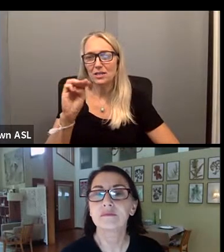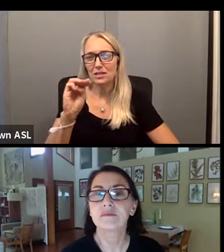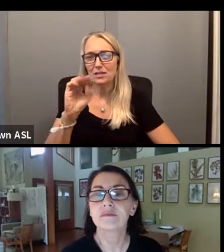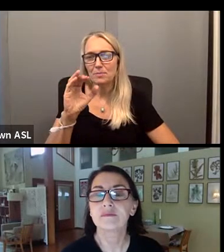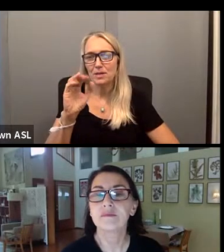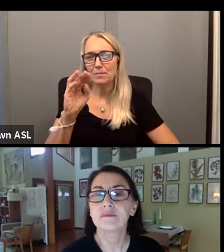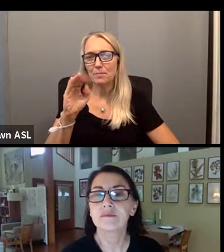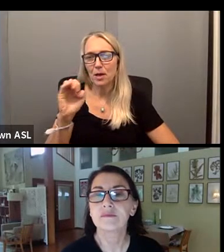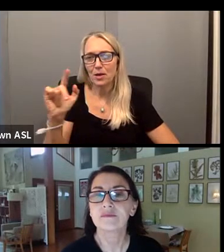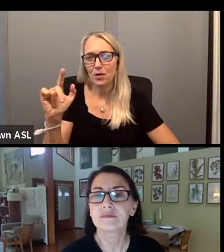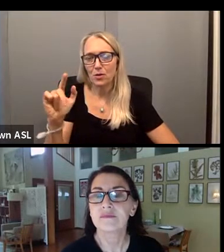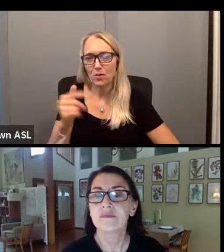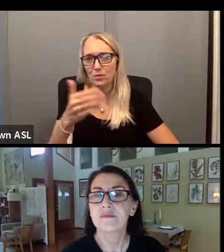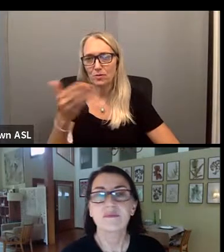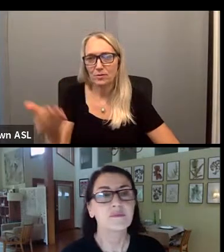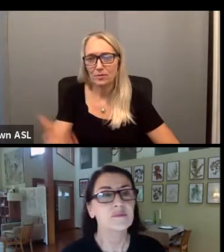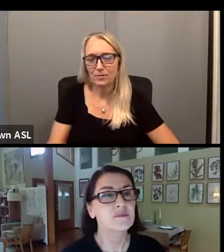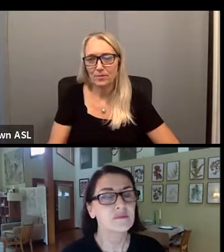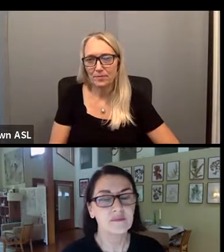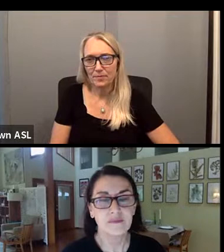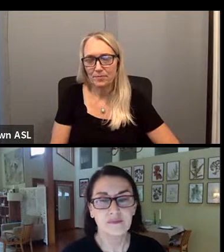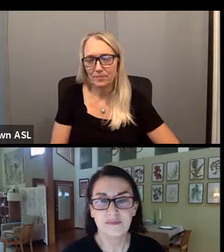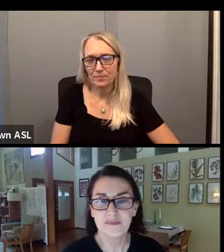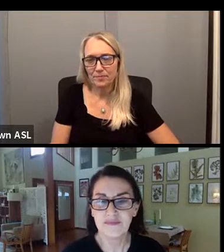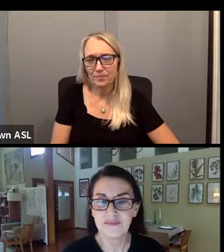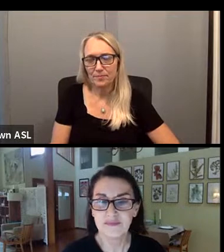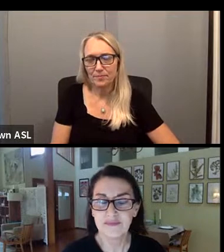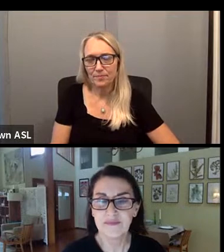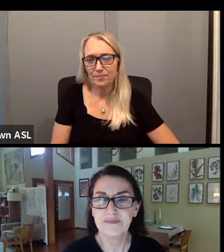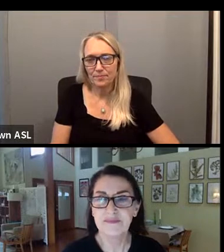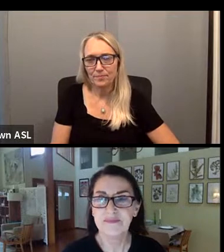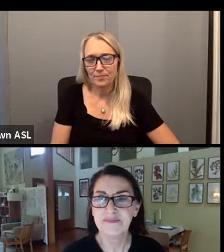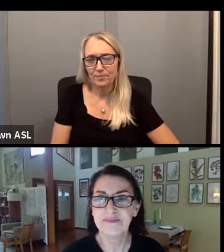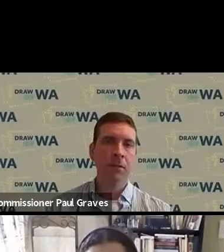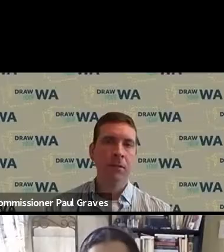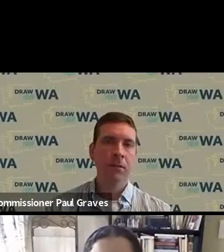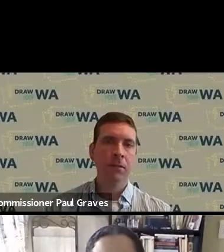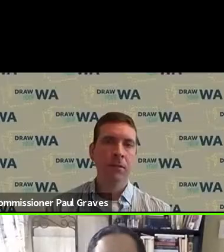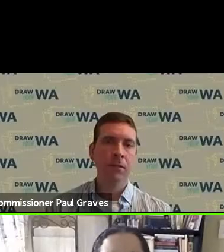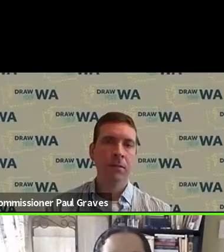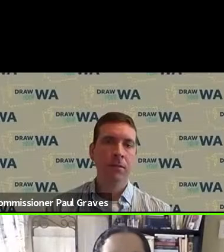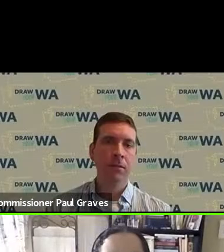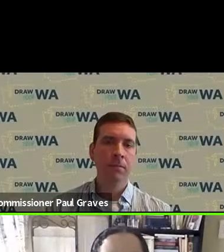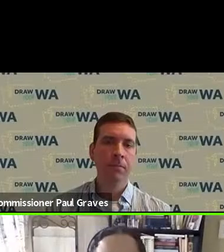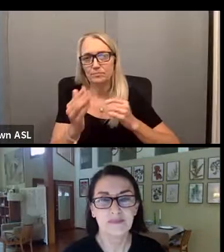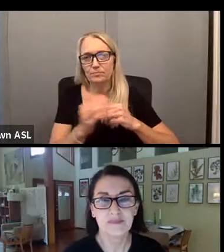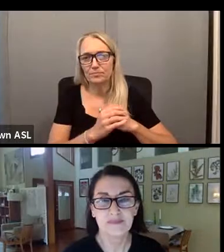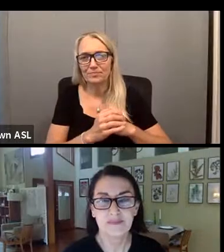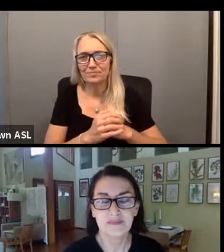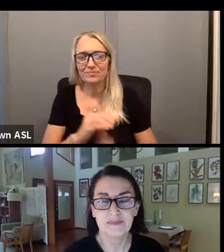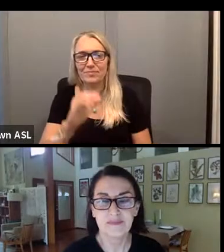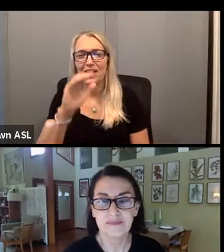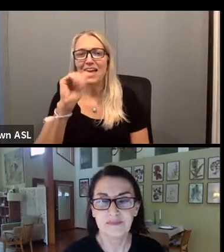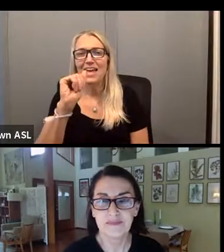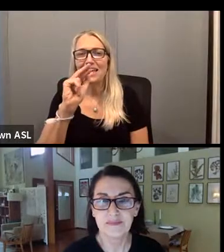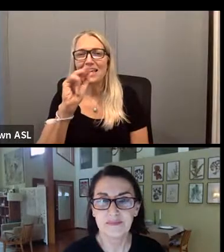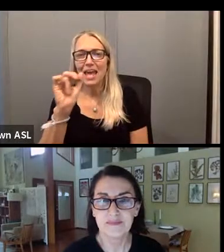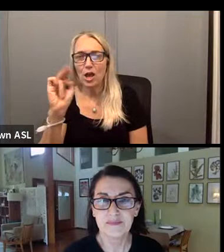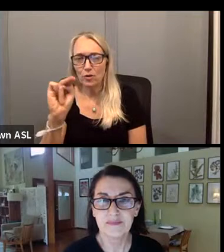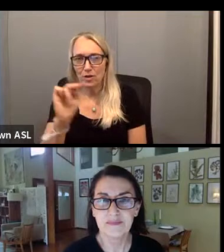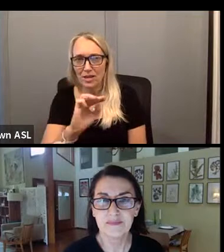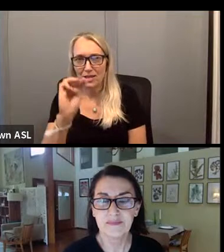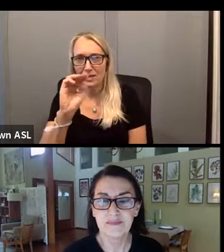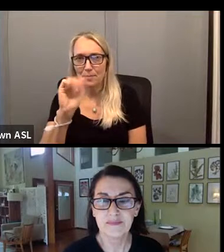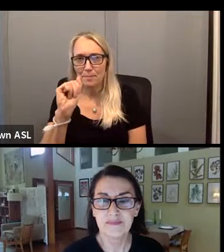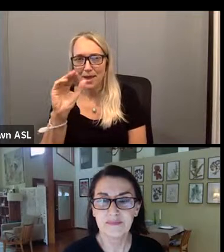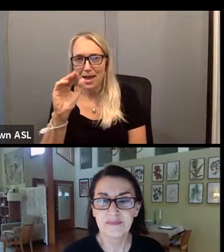can, I see your video's on. If you can unmute yourself and please begin your testimony. Thank you. My name is Keary McMichael. I'm